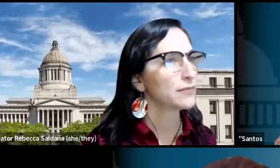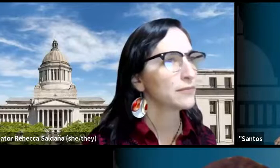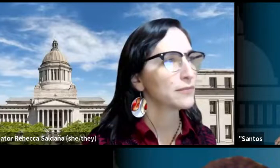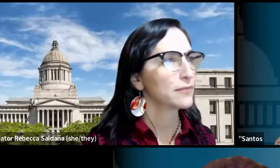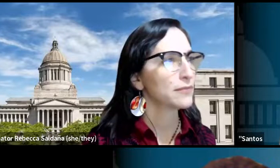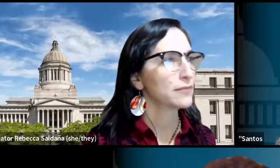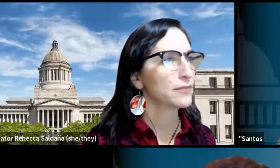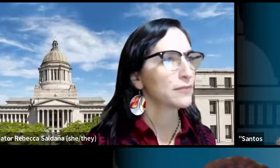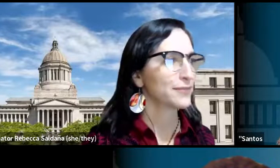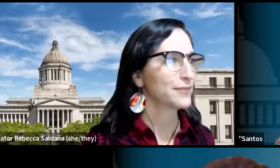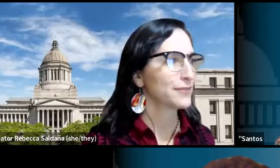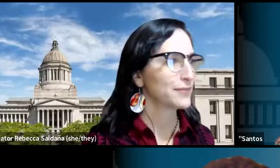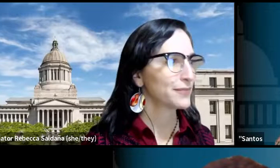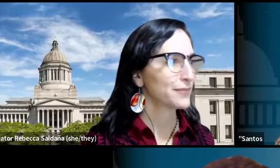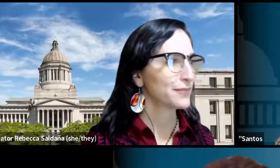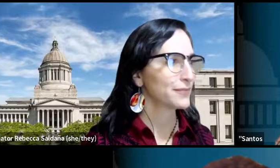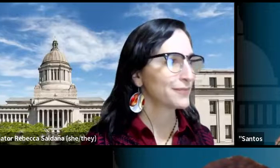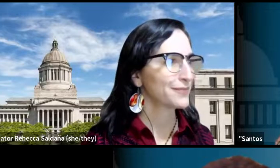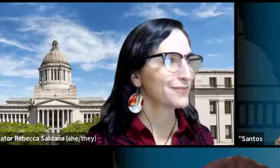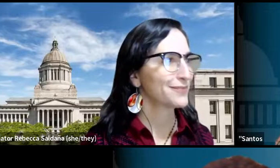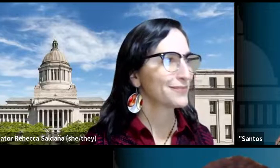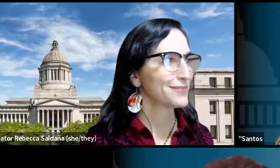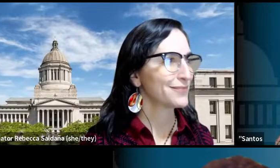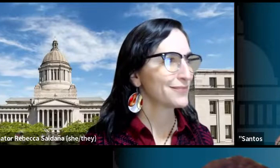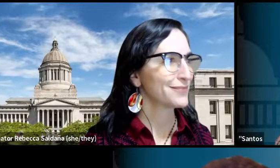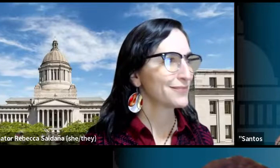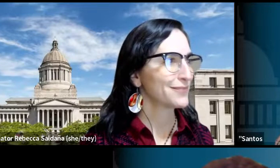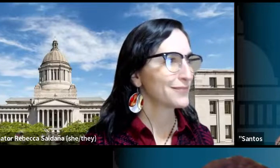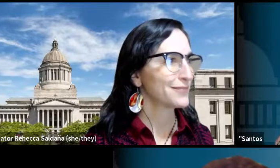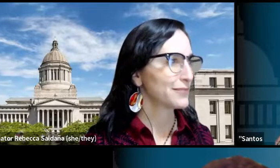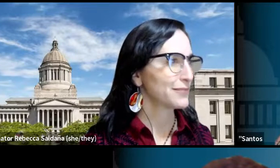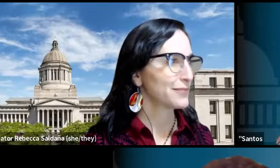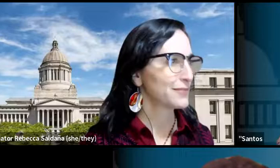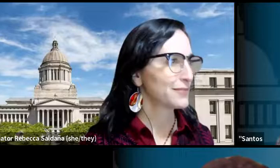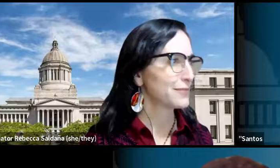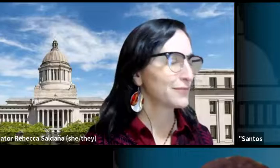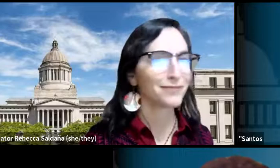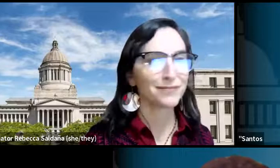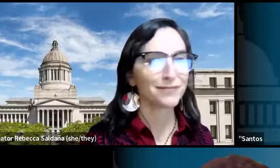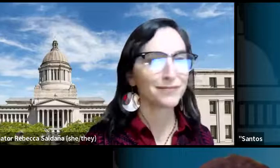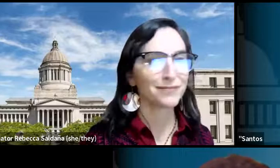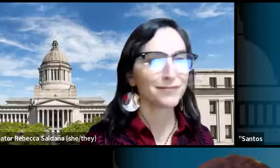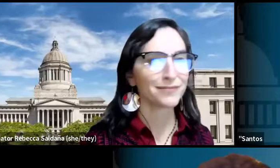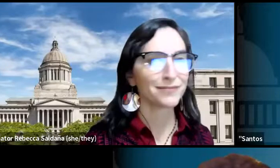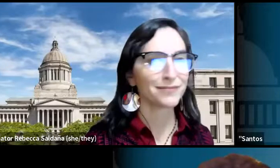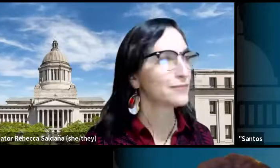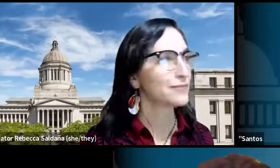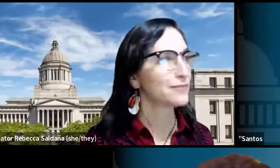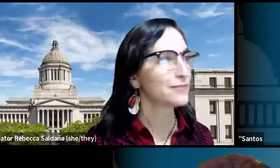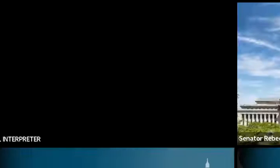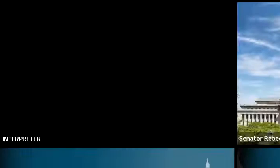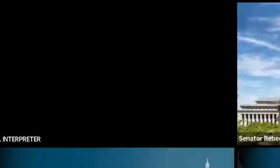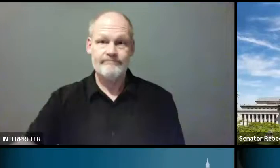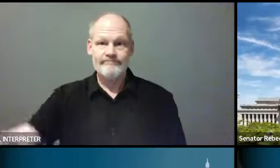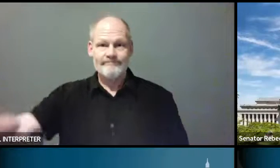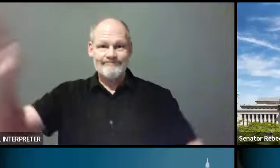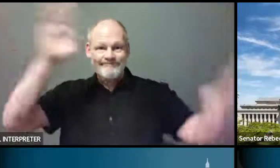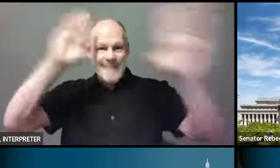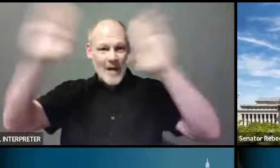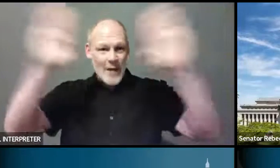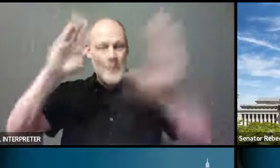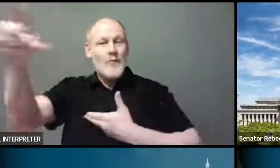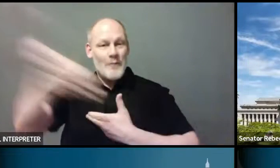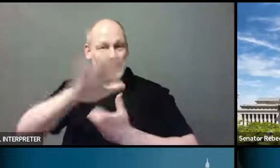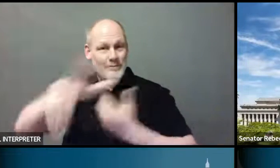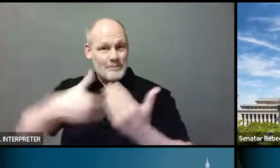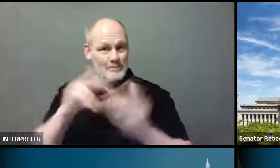Hi there to all the folks joining us. We are a couple minutes out from the start of the event, and we'll give it just another couple minutes to get some more folks joined on here.